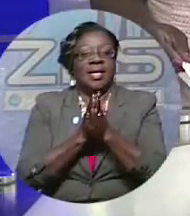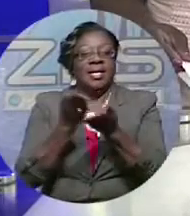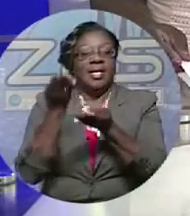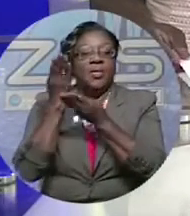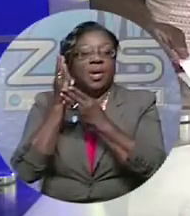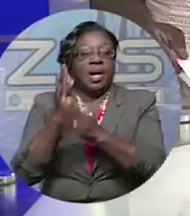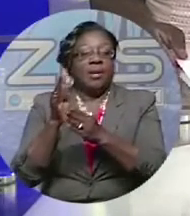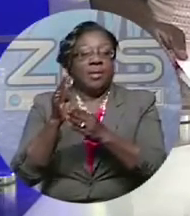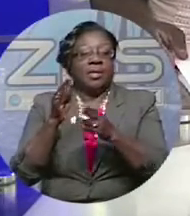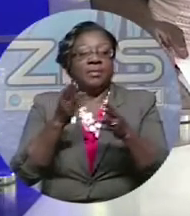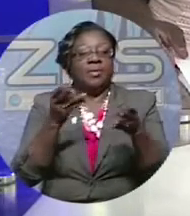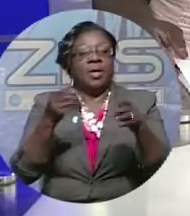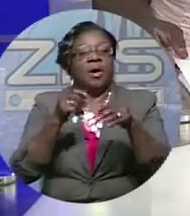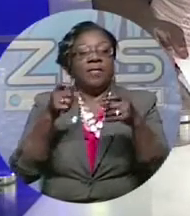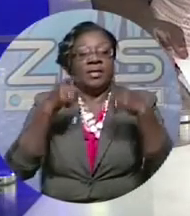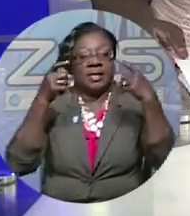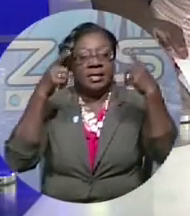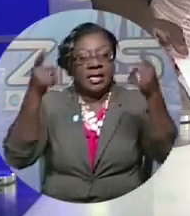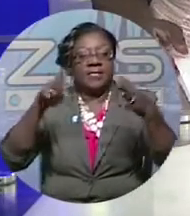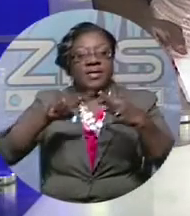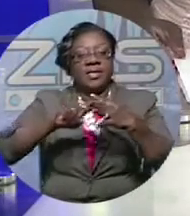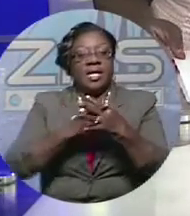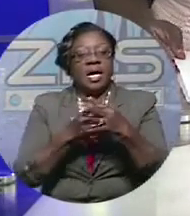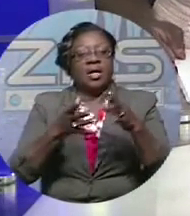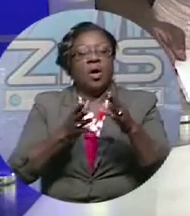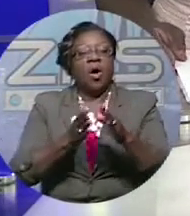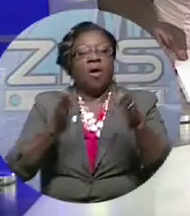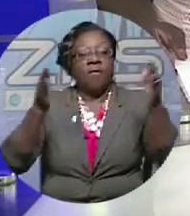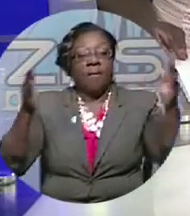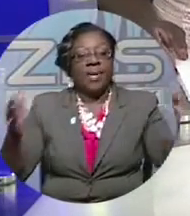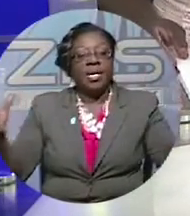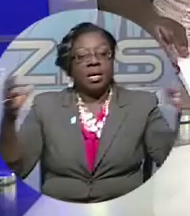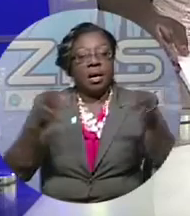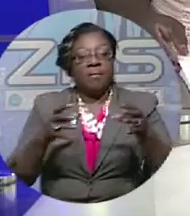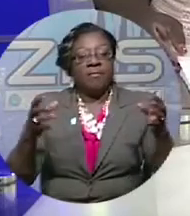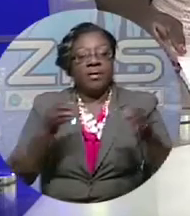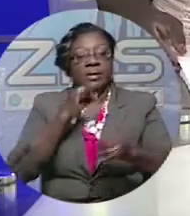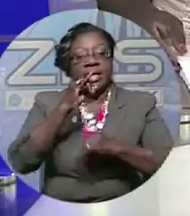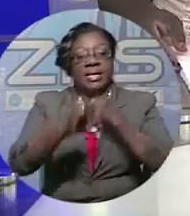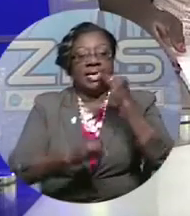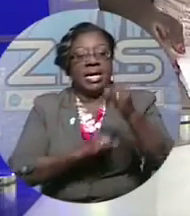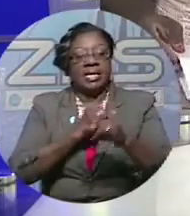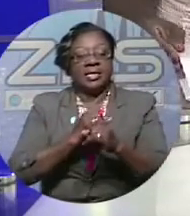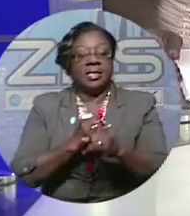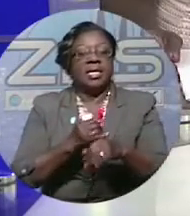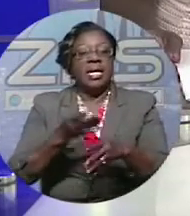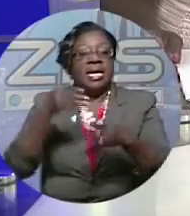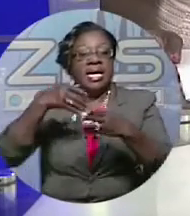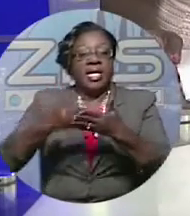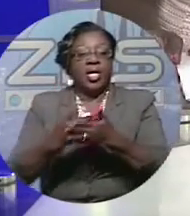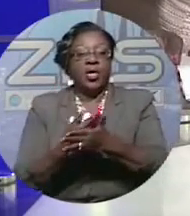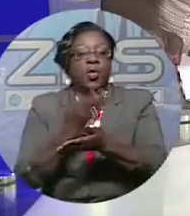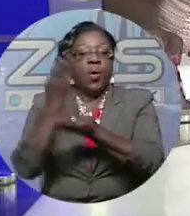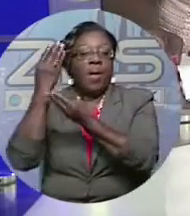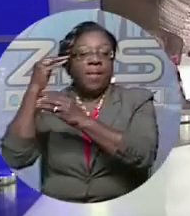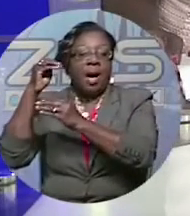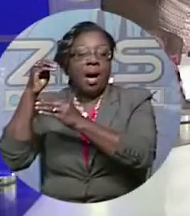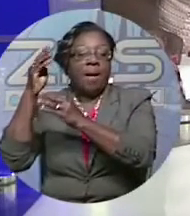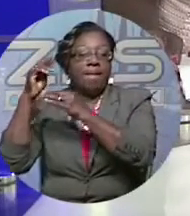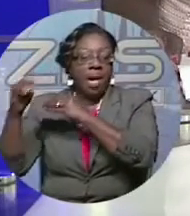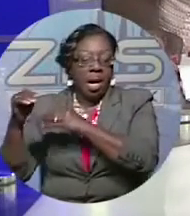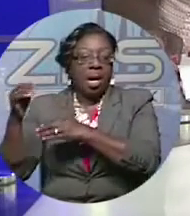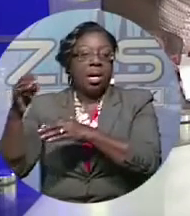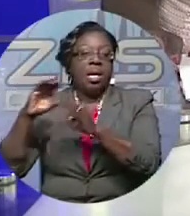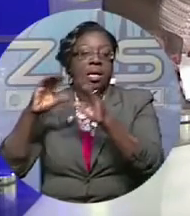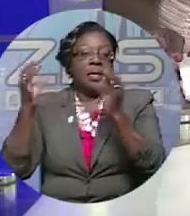The Bahamas pulling off the successful launch of a major international conference at the new Baha Convention Center, which could be the preview to